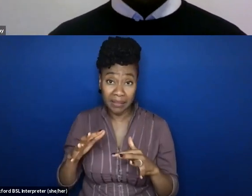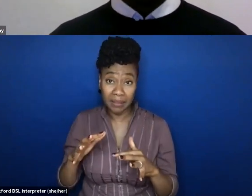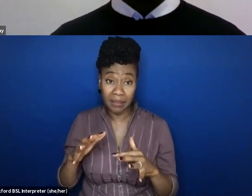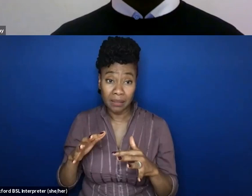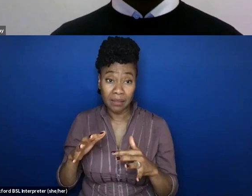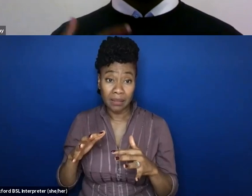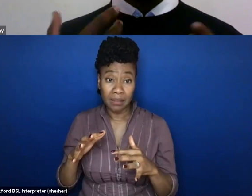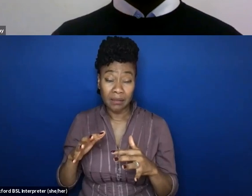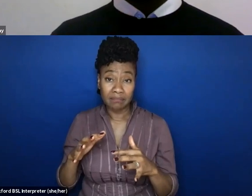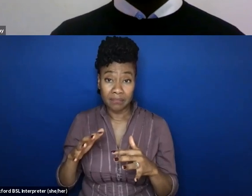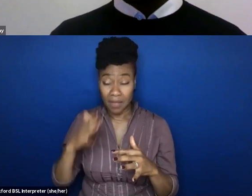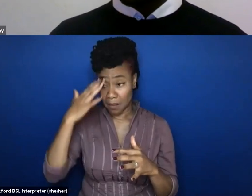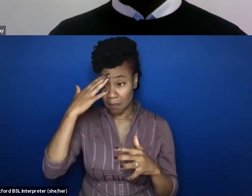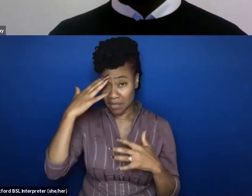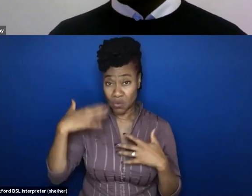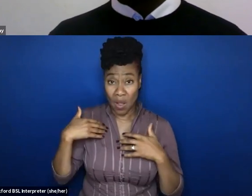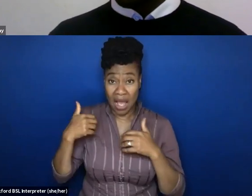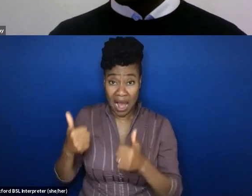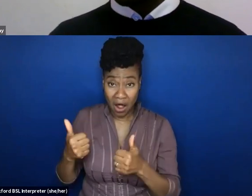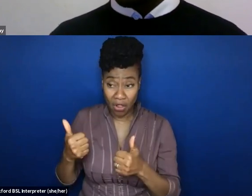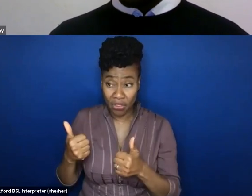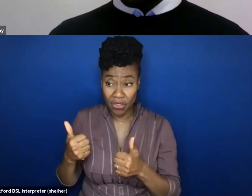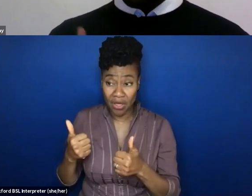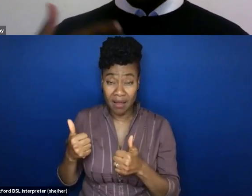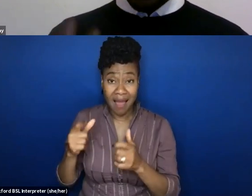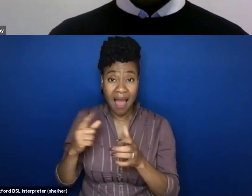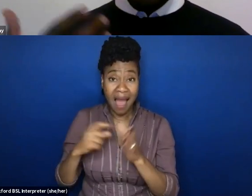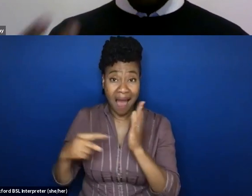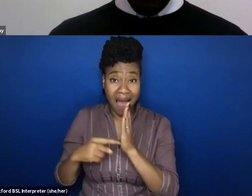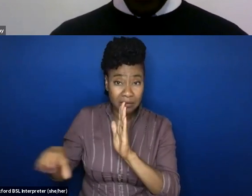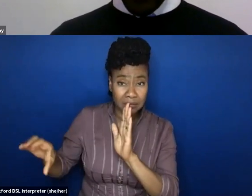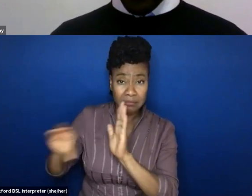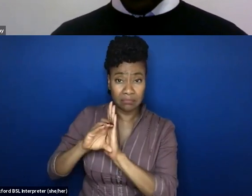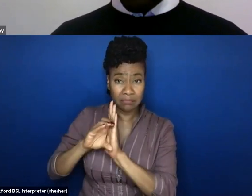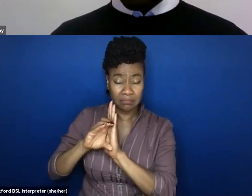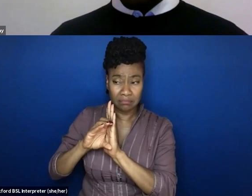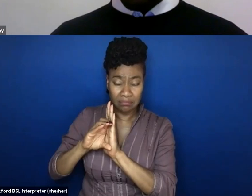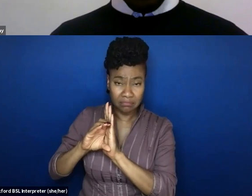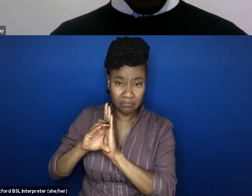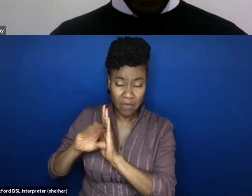being detained under the Mental Health Act, being treated in restrictive ways. There is a reason